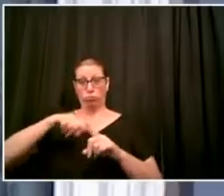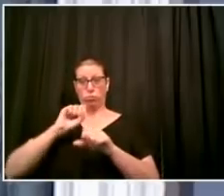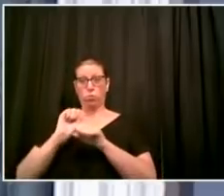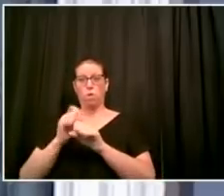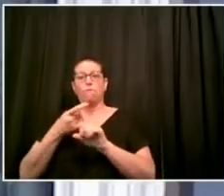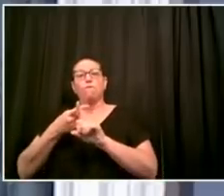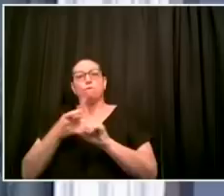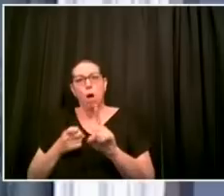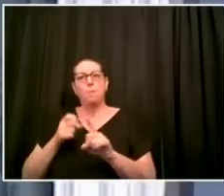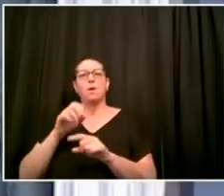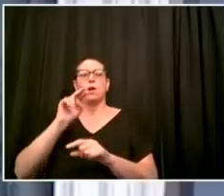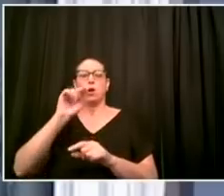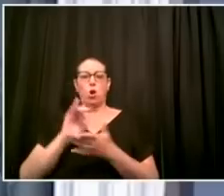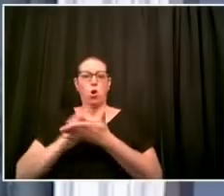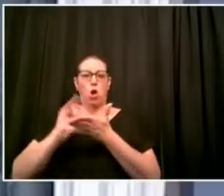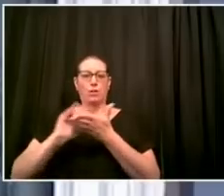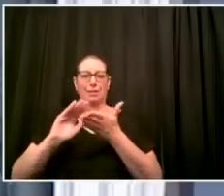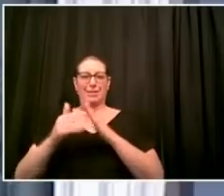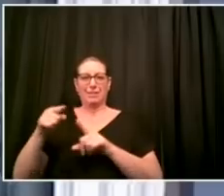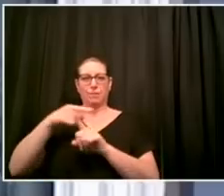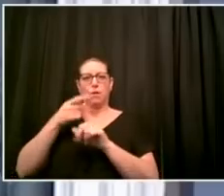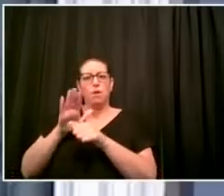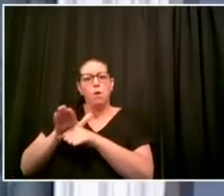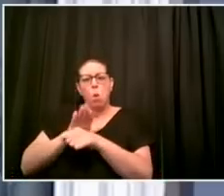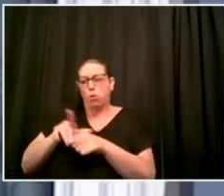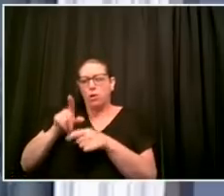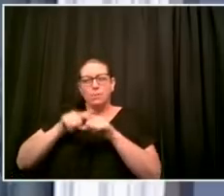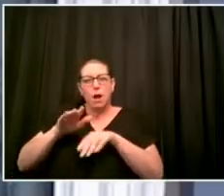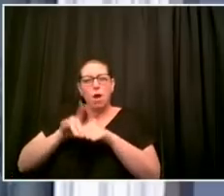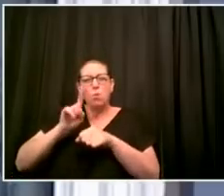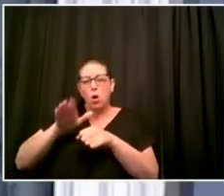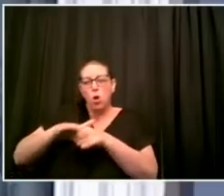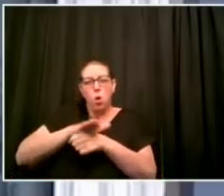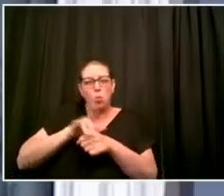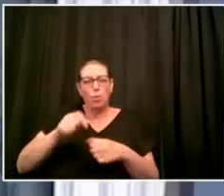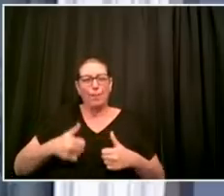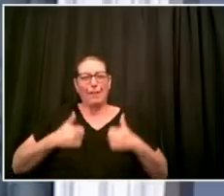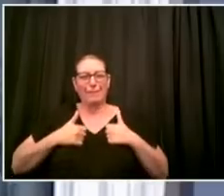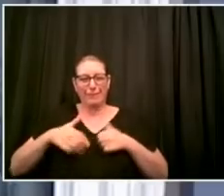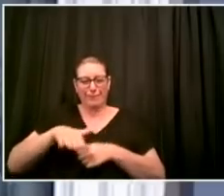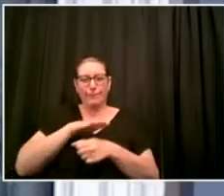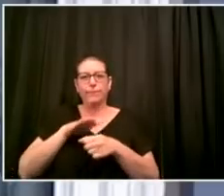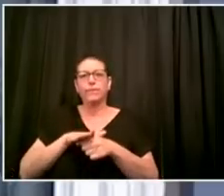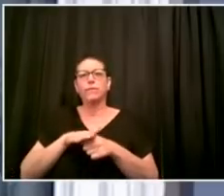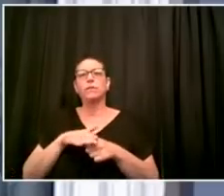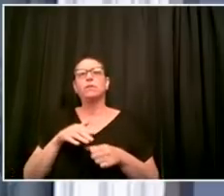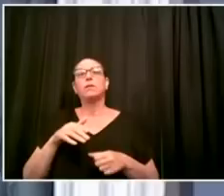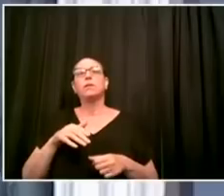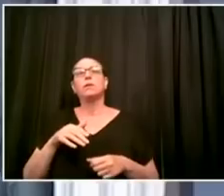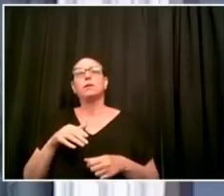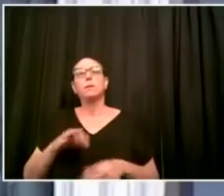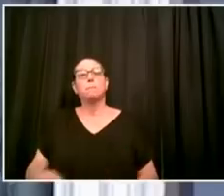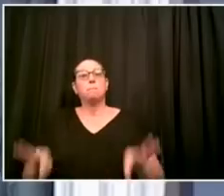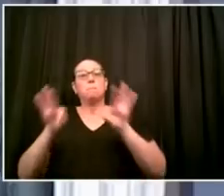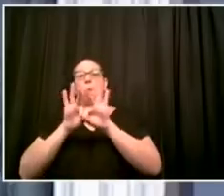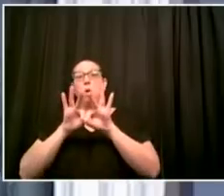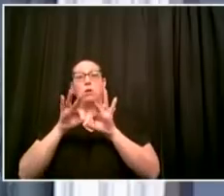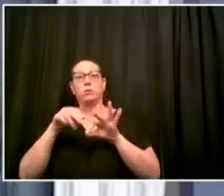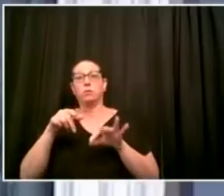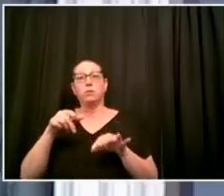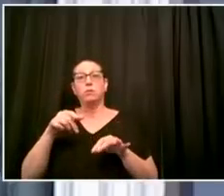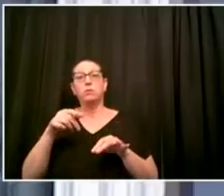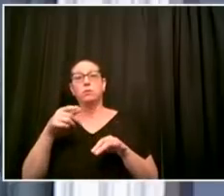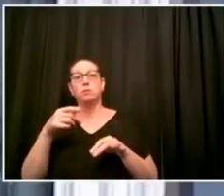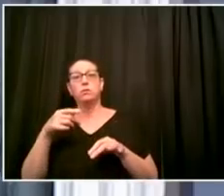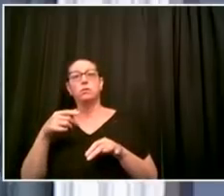trusted people that when they're talking to somebody on the phone, they can really get that critical information about who they've been in contact with. And the second point is